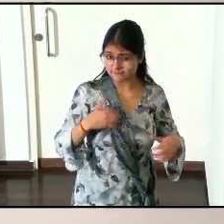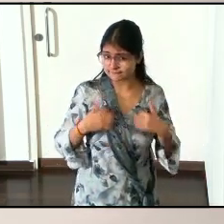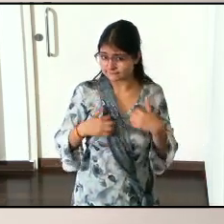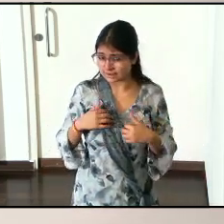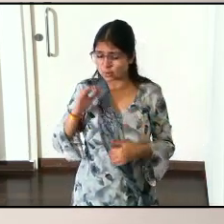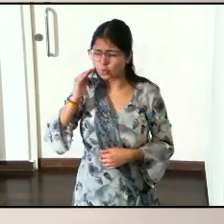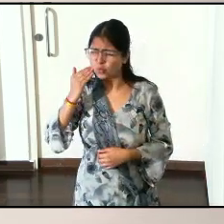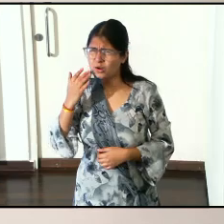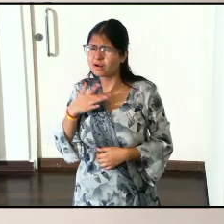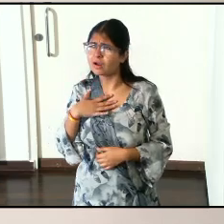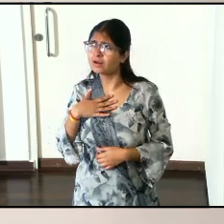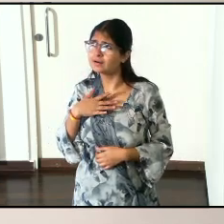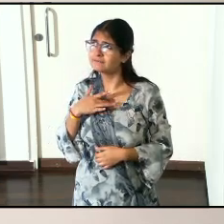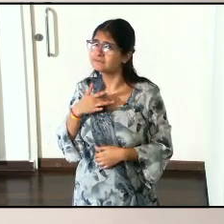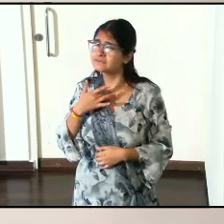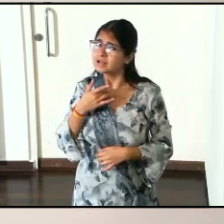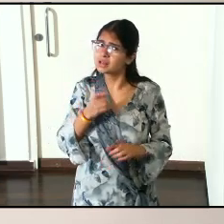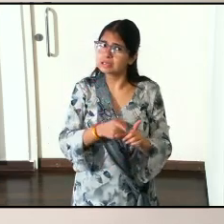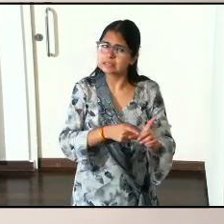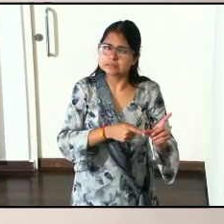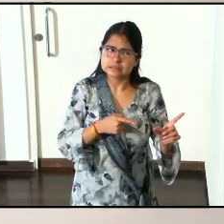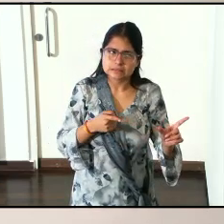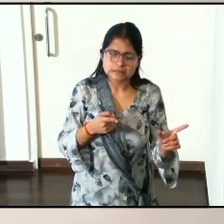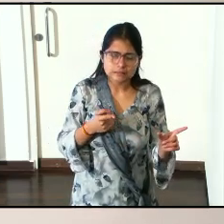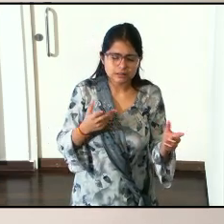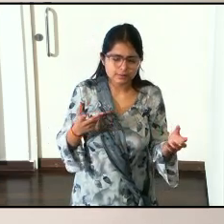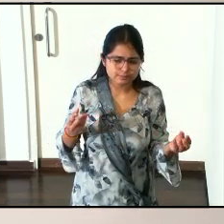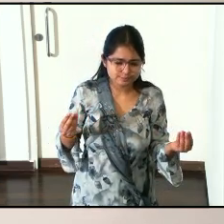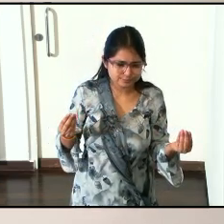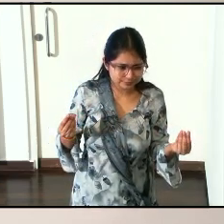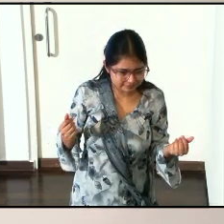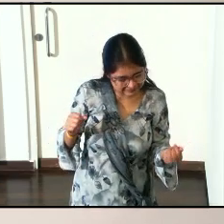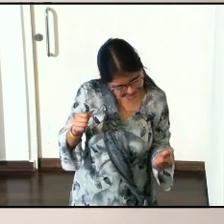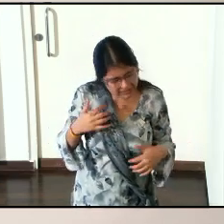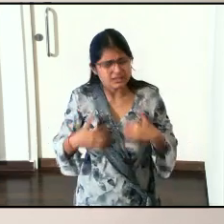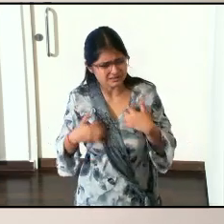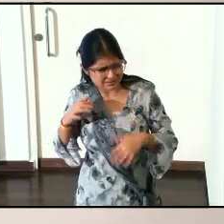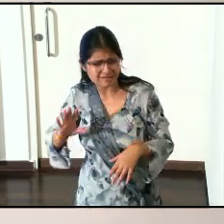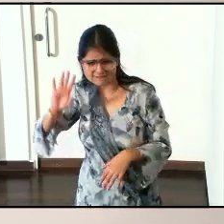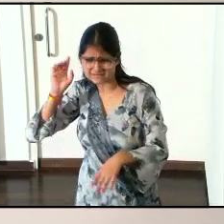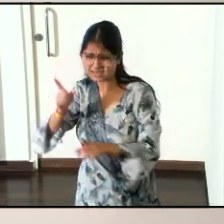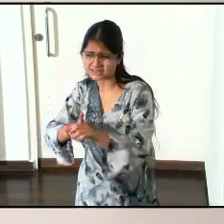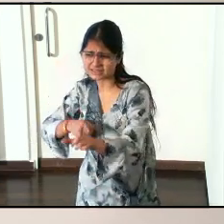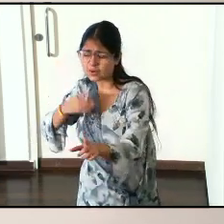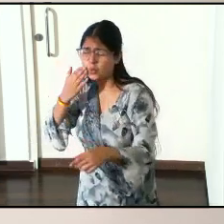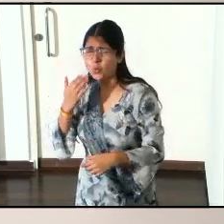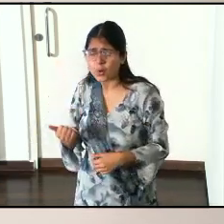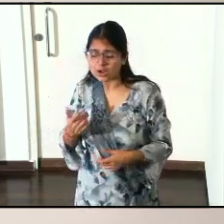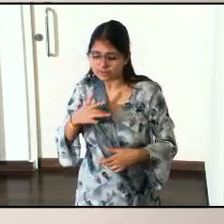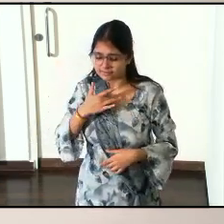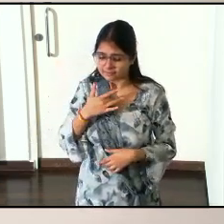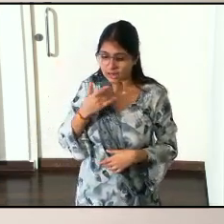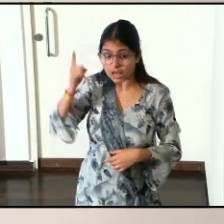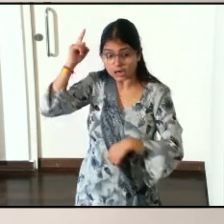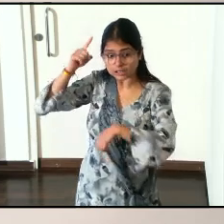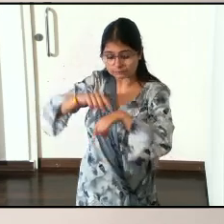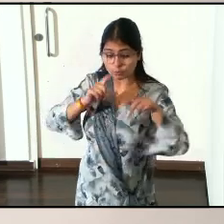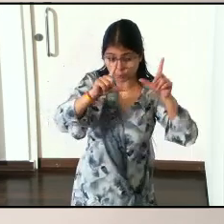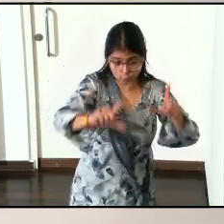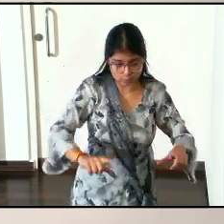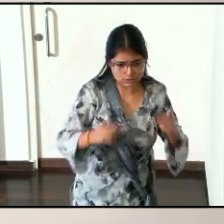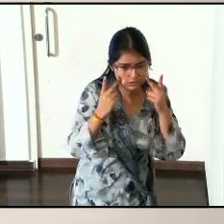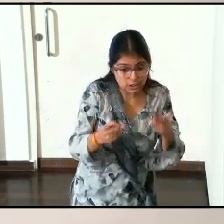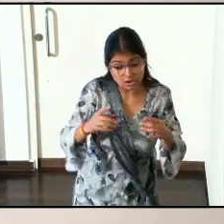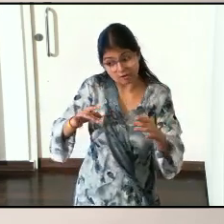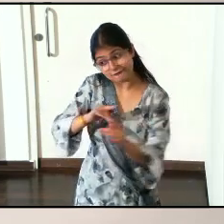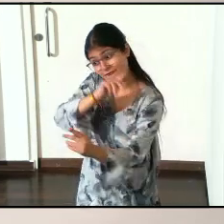year is interesting because it gives you a sense of period. Not that specific